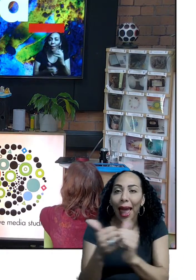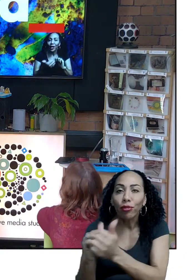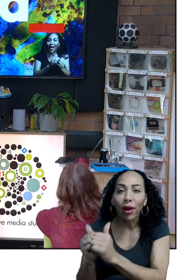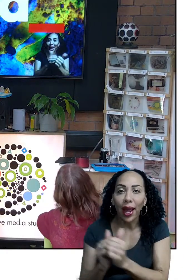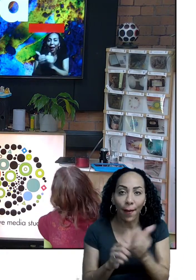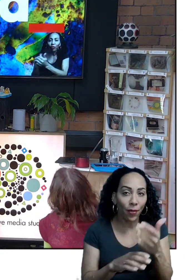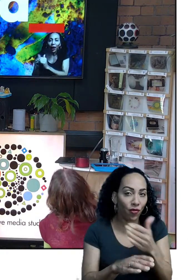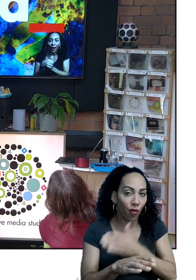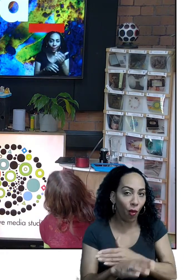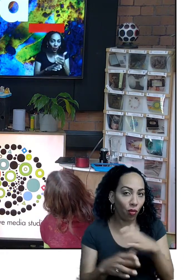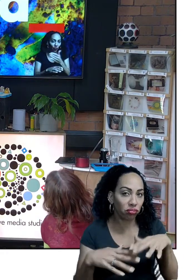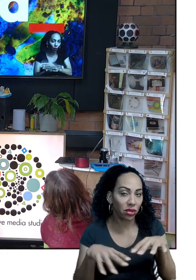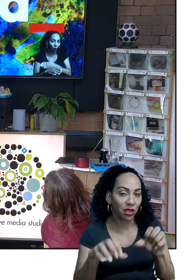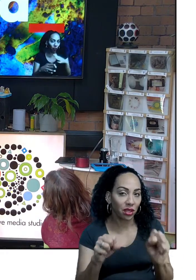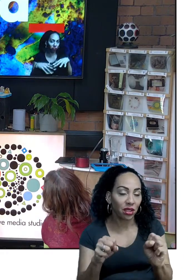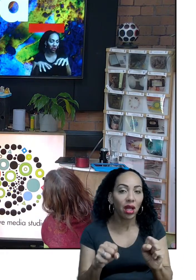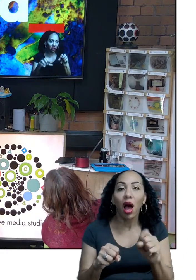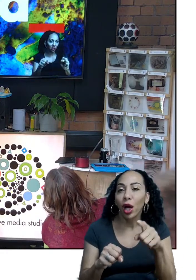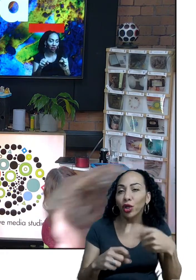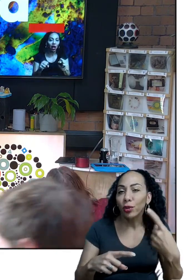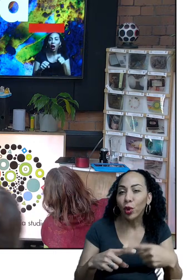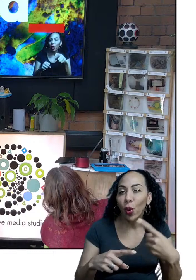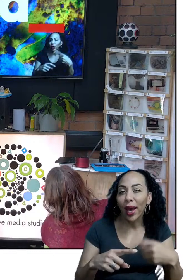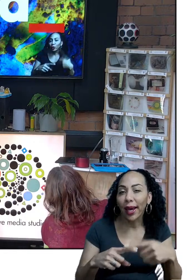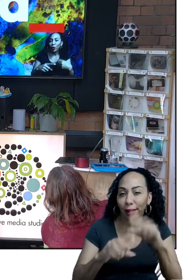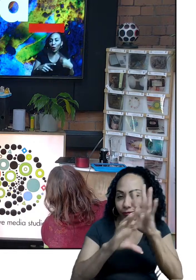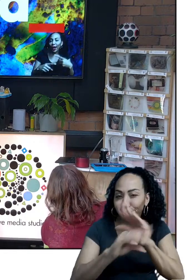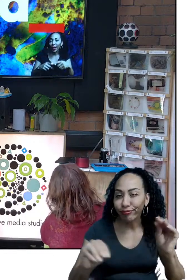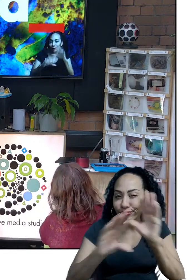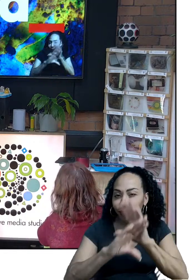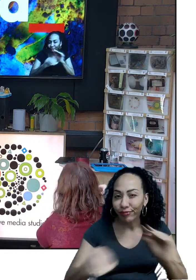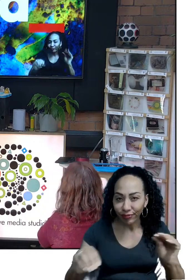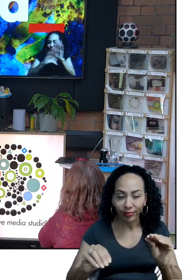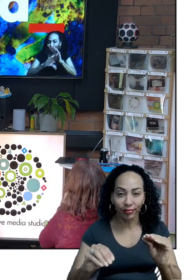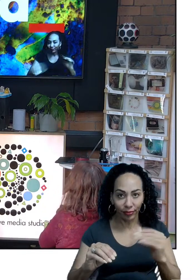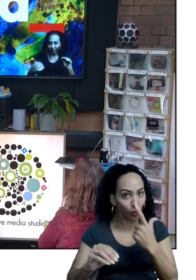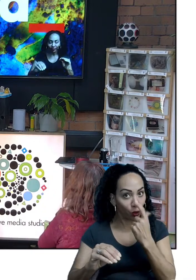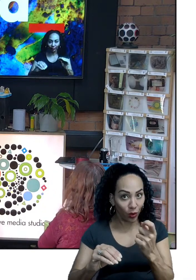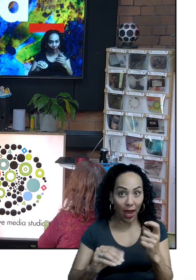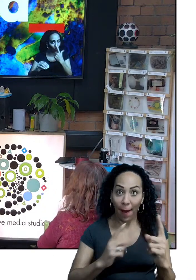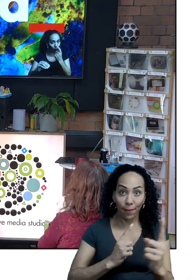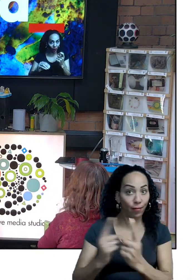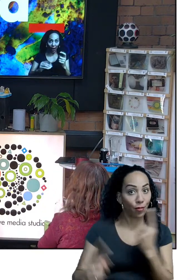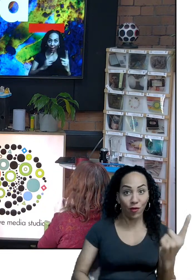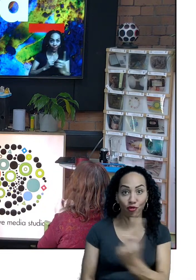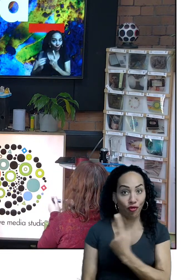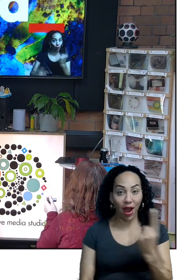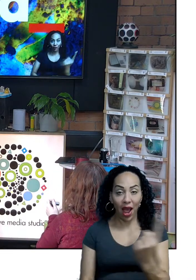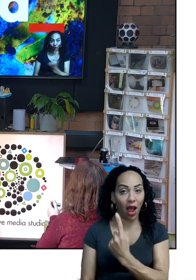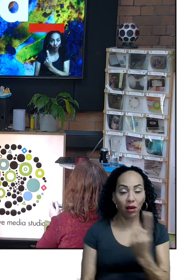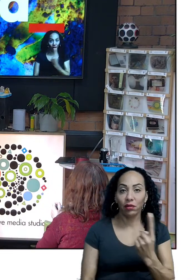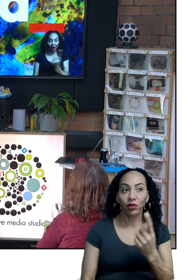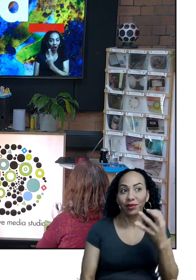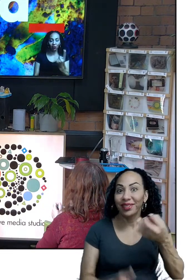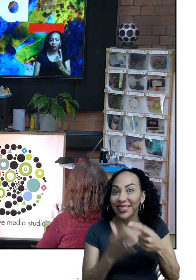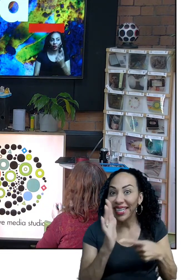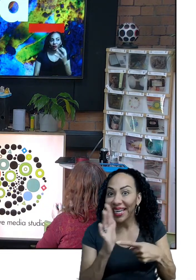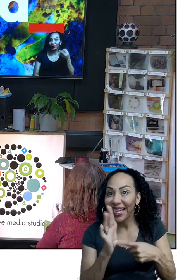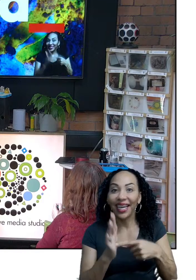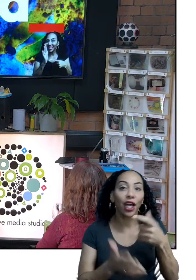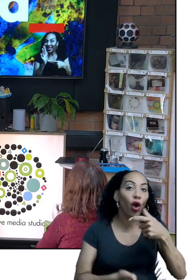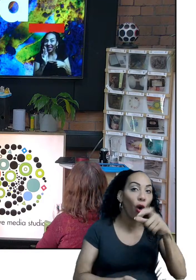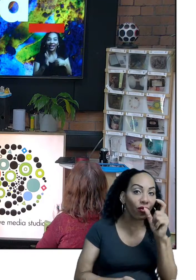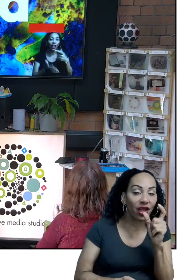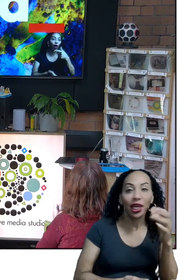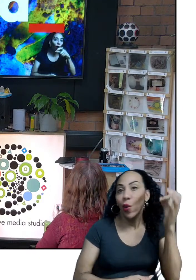quick notes. Please do feel free to move around. There's a kitchen back there. You can grab a cup of tea or coffee or a glass of water. We have a